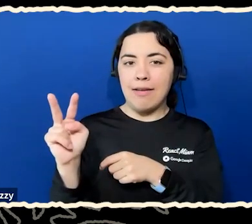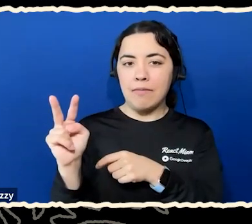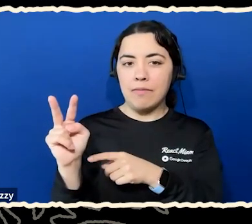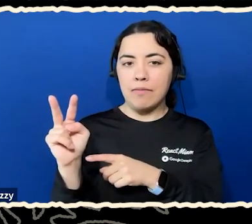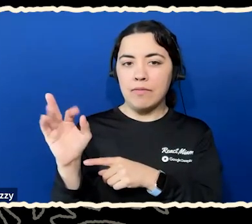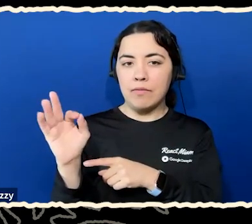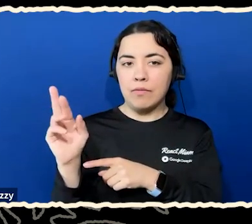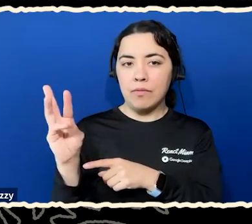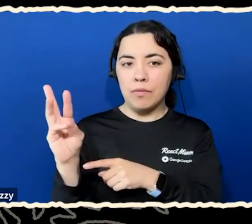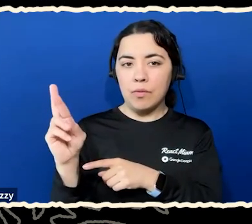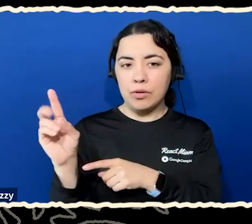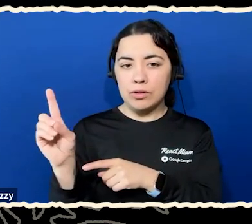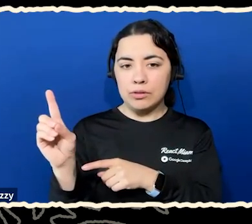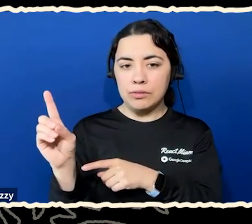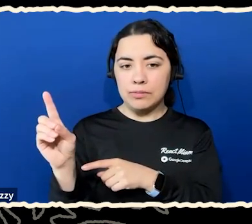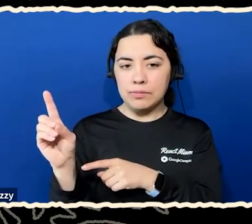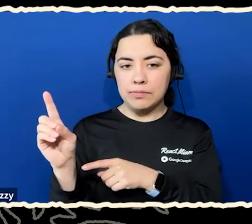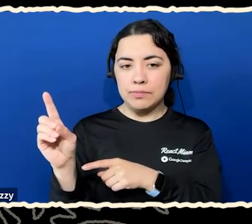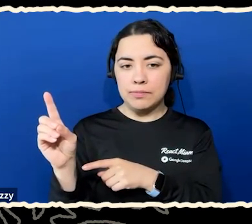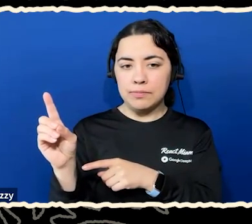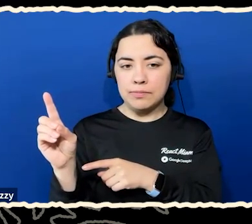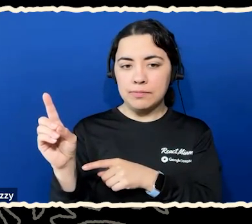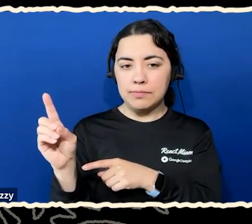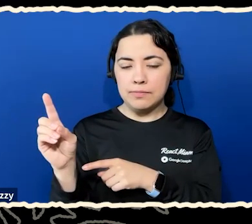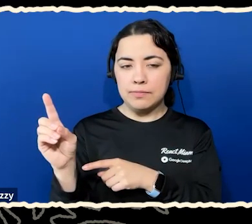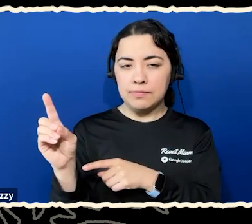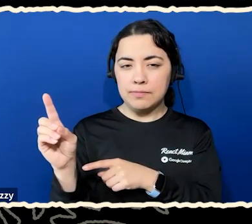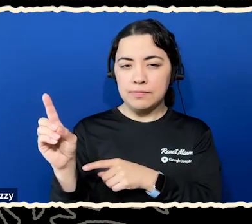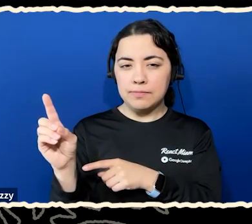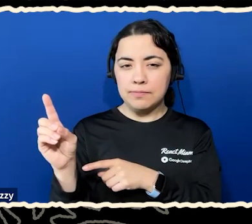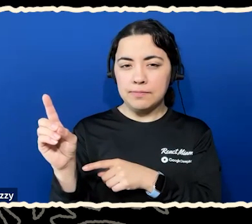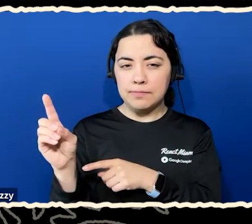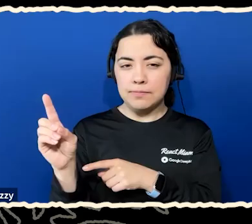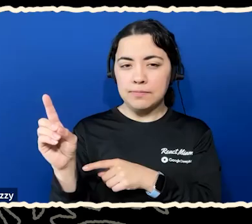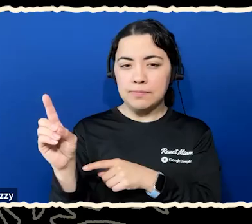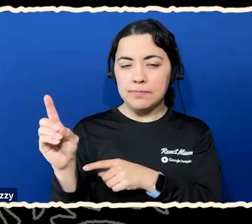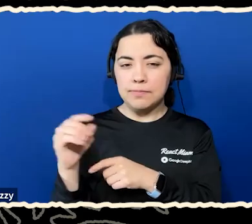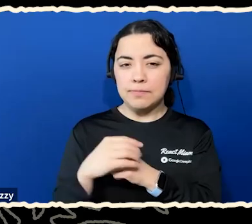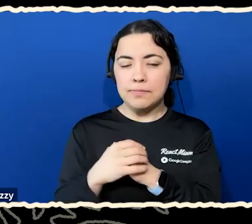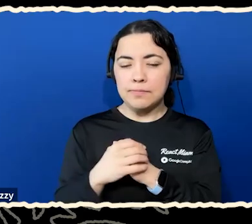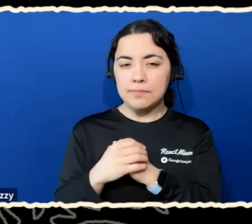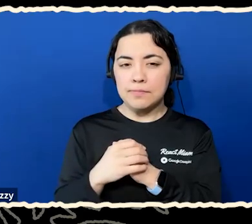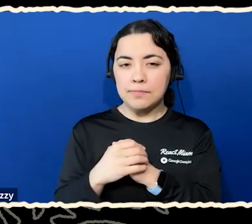So I'm going to show you what this is in a second. Let me just wrap this all over this page.